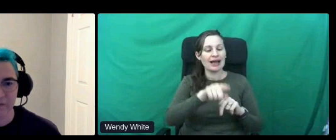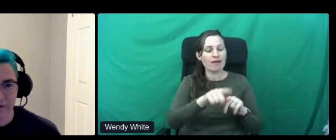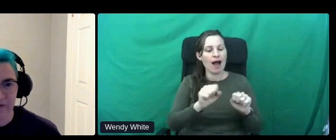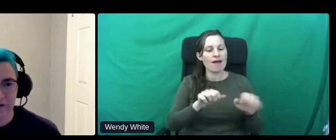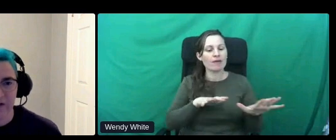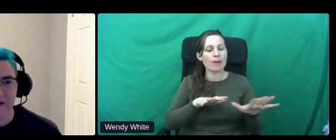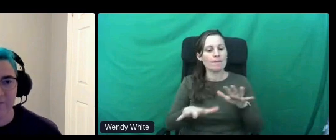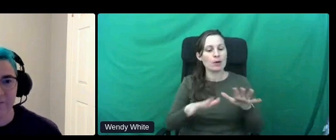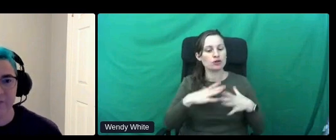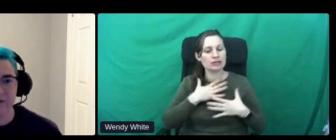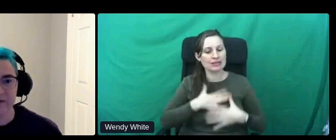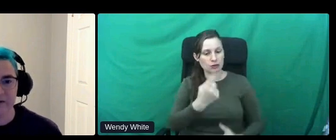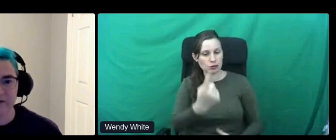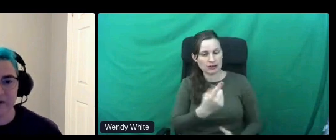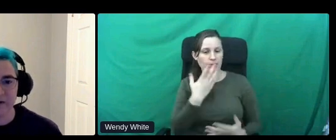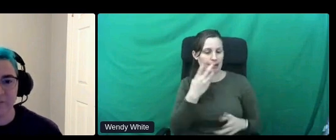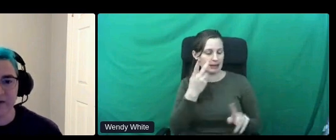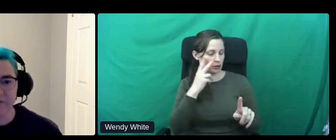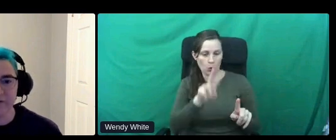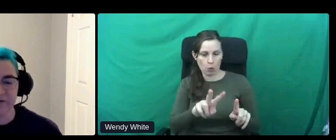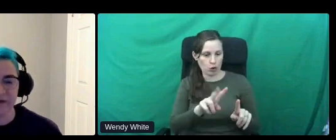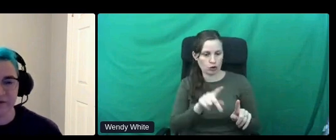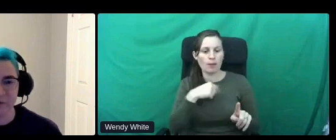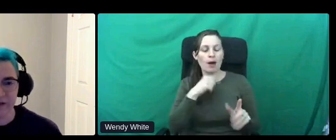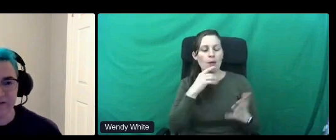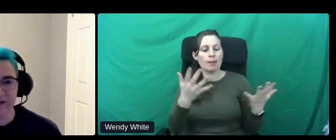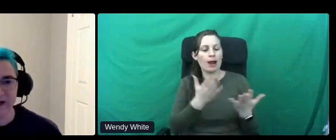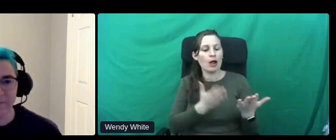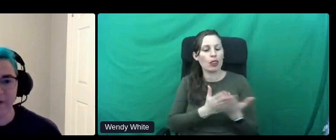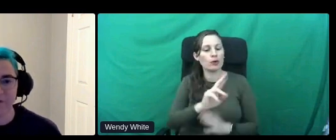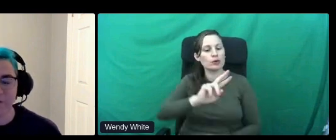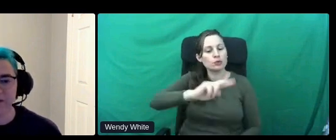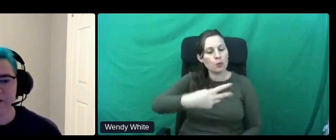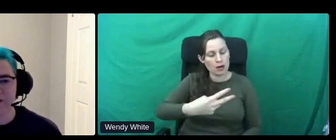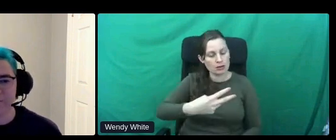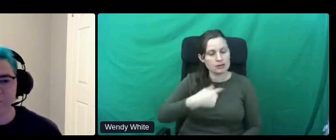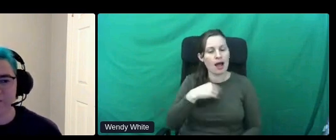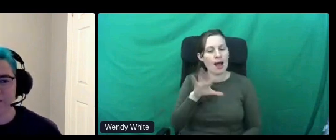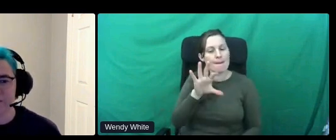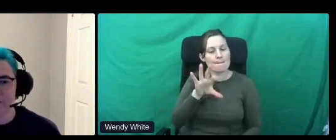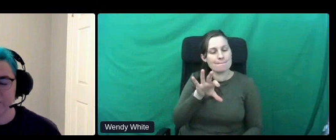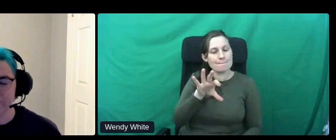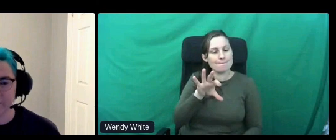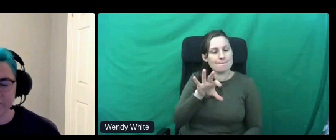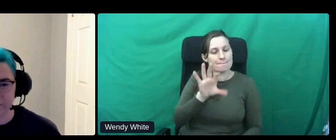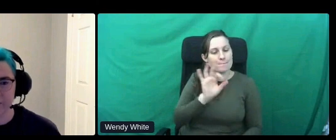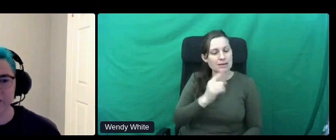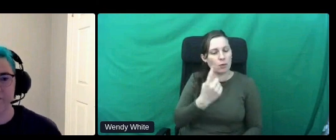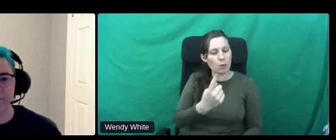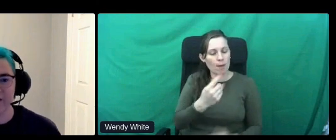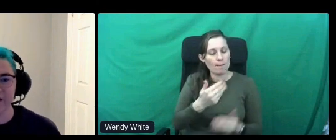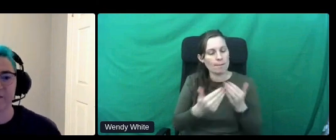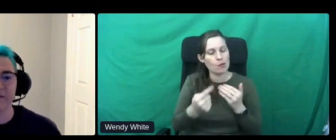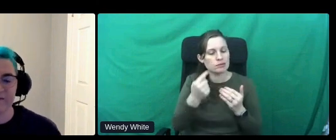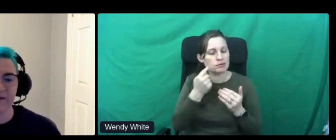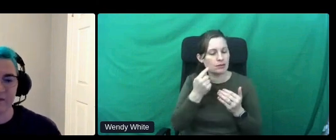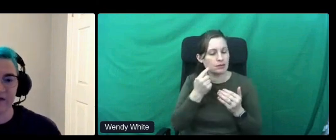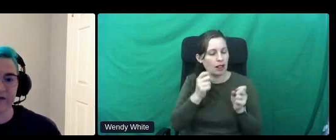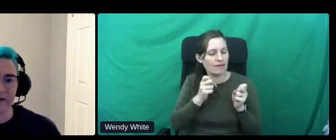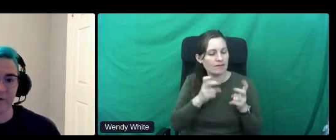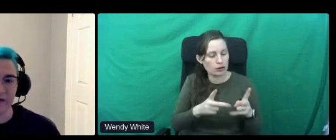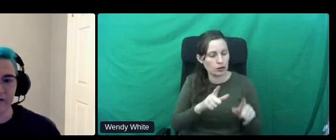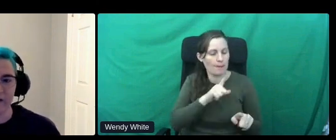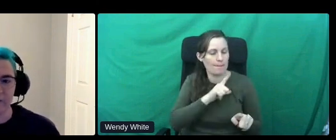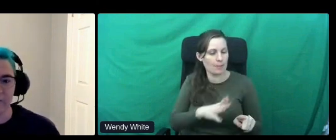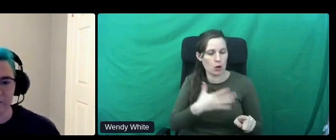at this point. But I'm going to play through this video twice. I picked one that is a more subtle version, and that's specifically because